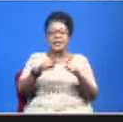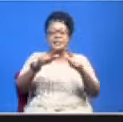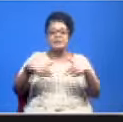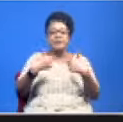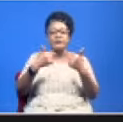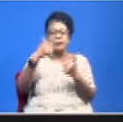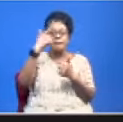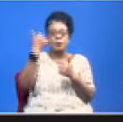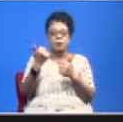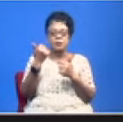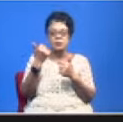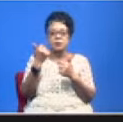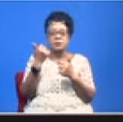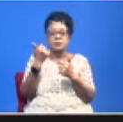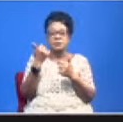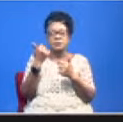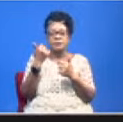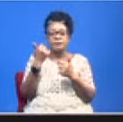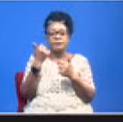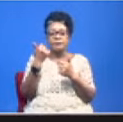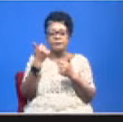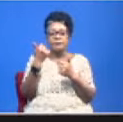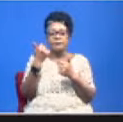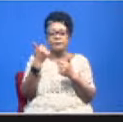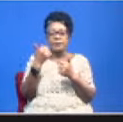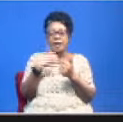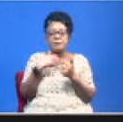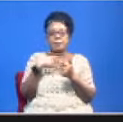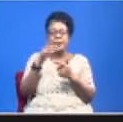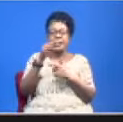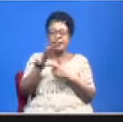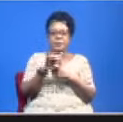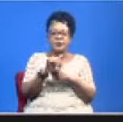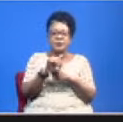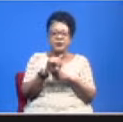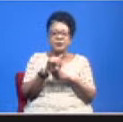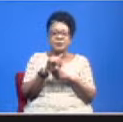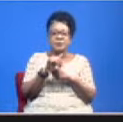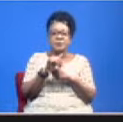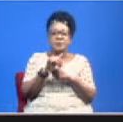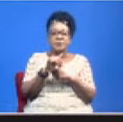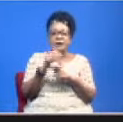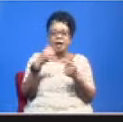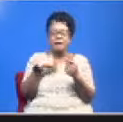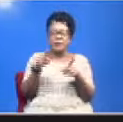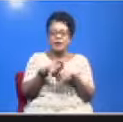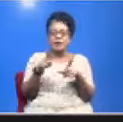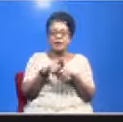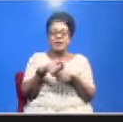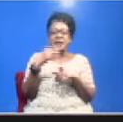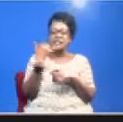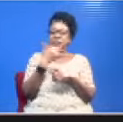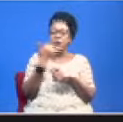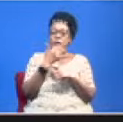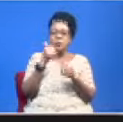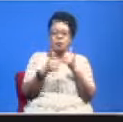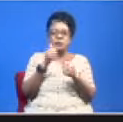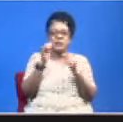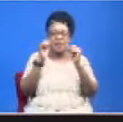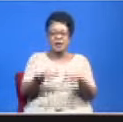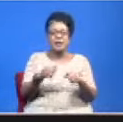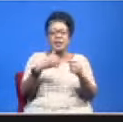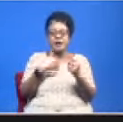I'm rough. I am what I am. I have charges like Kachago that I can count even